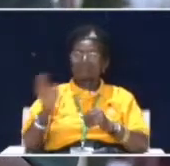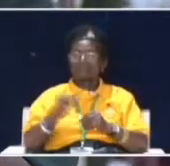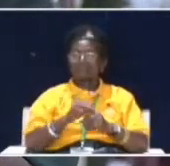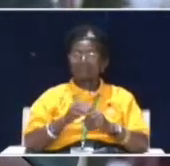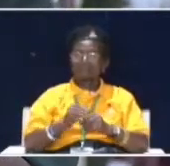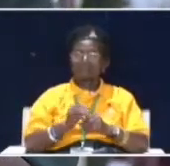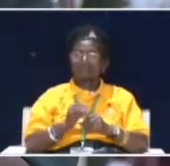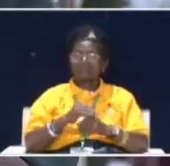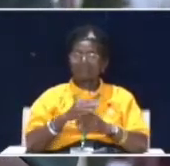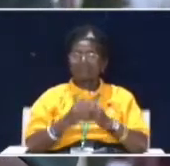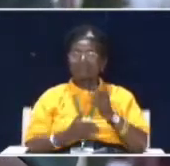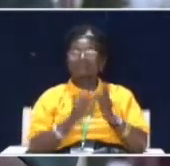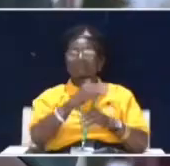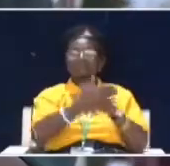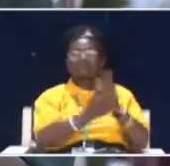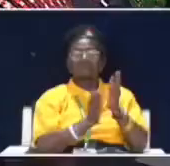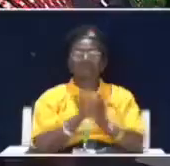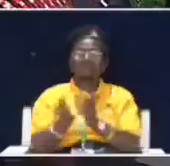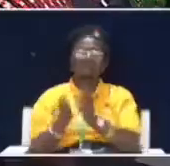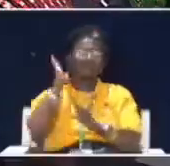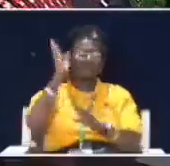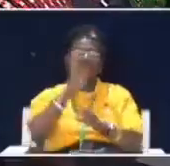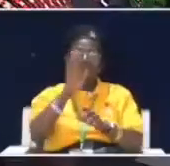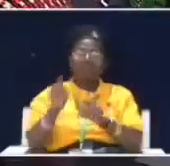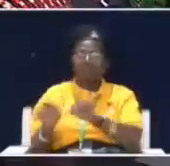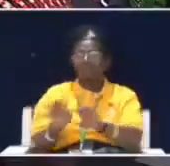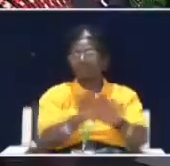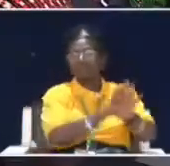will be running over.